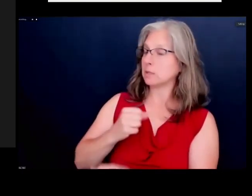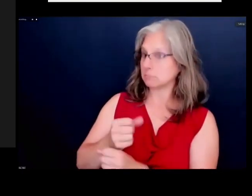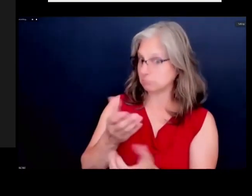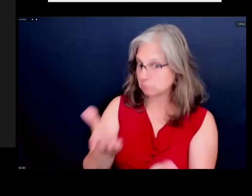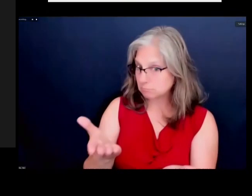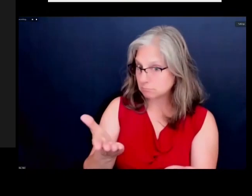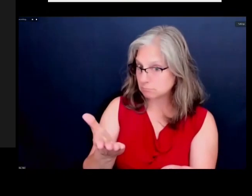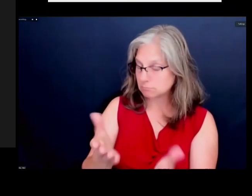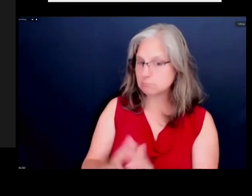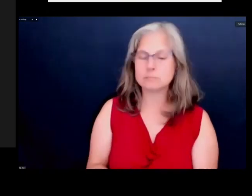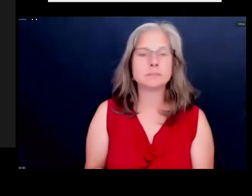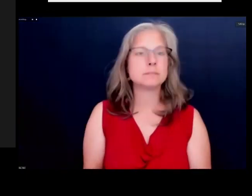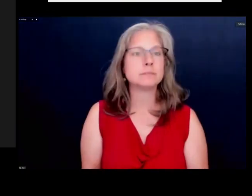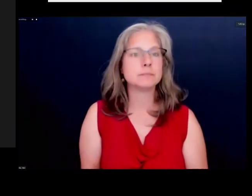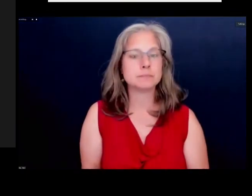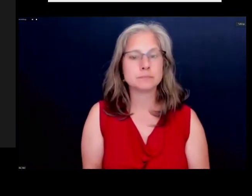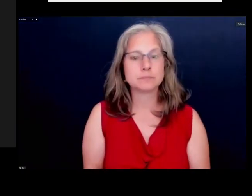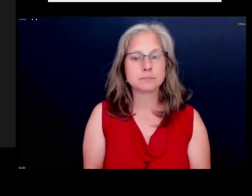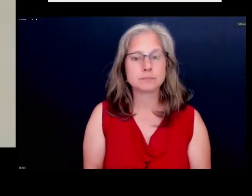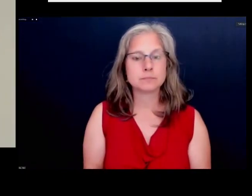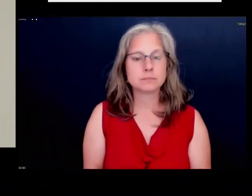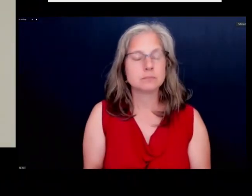year.